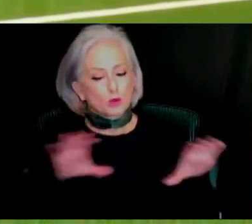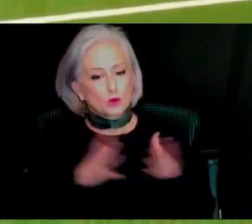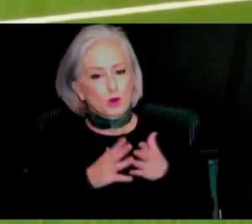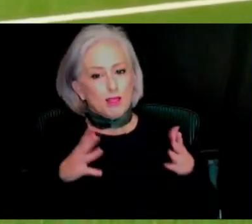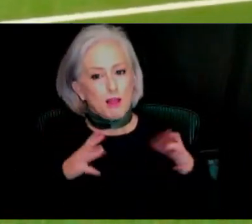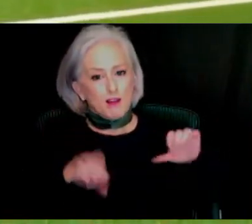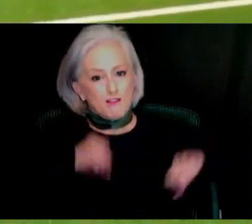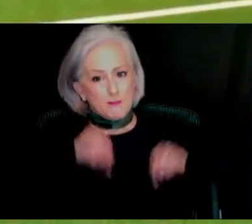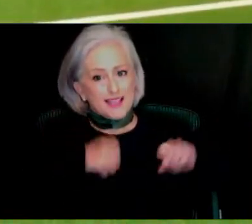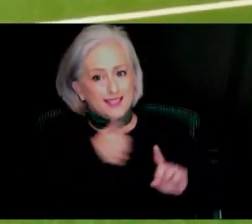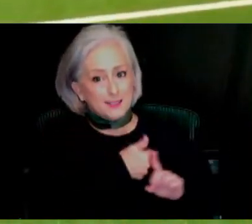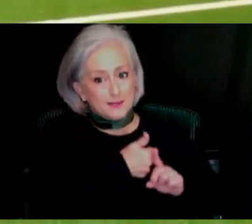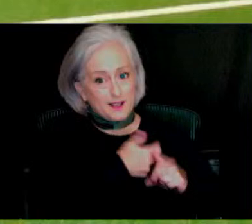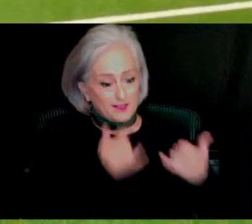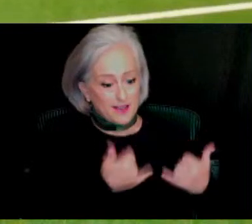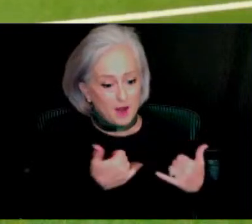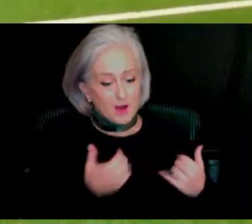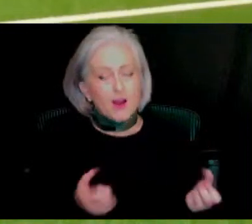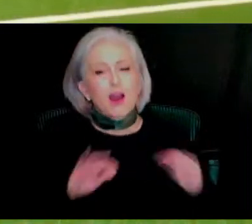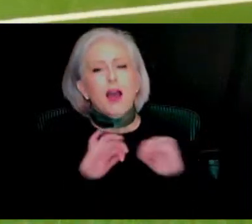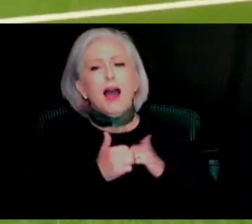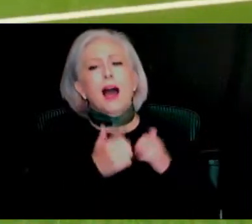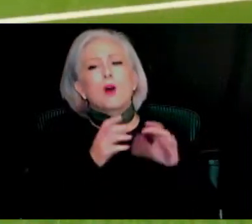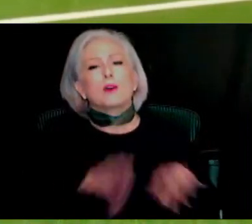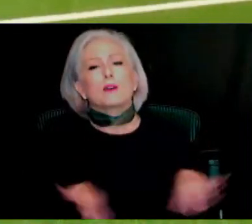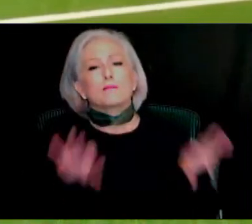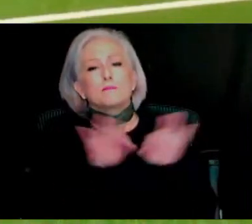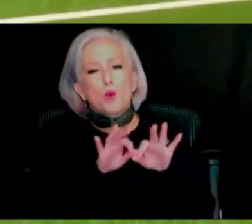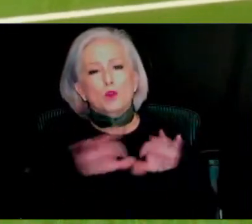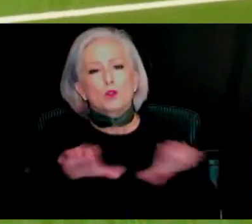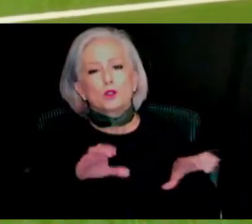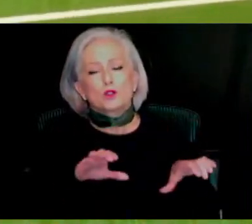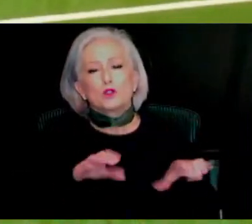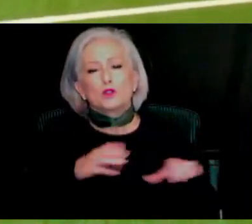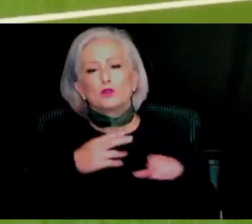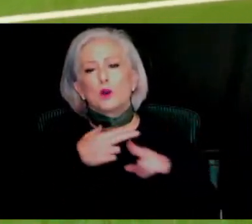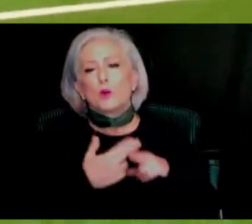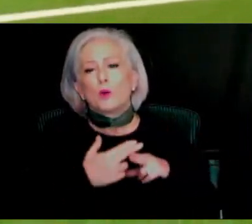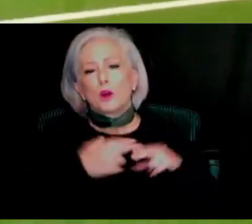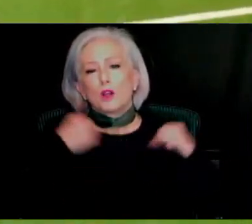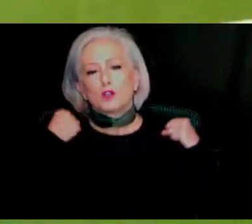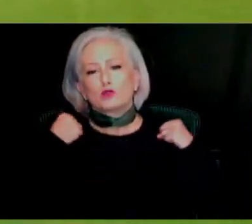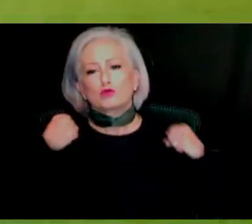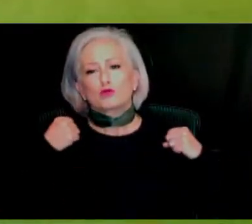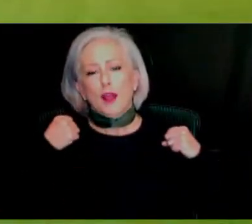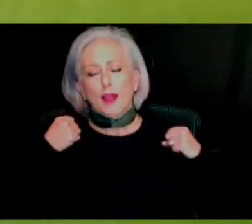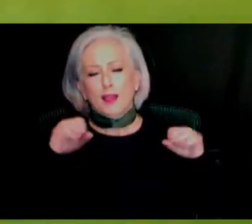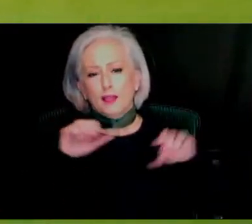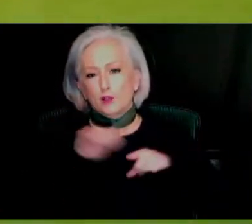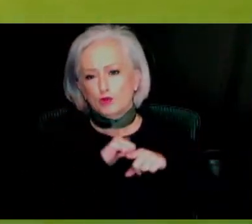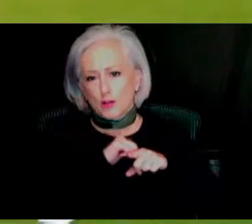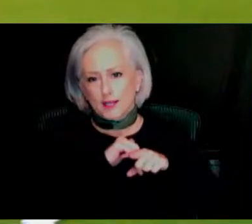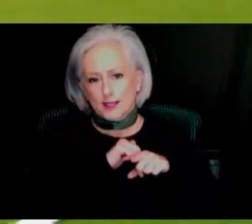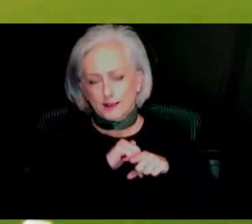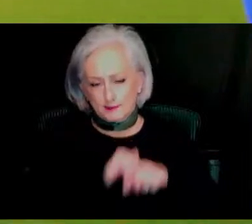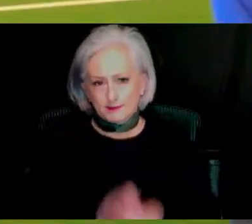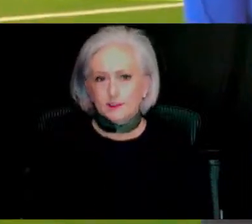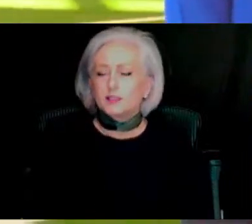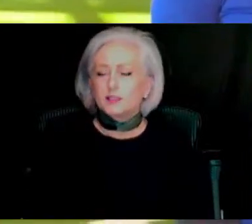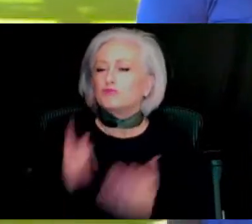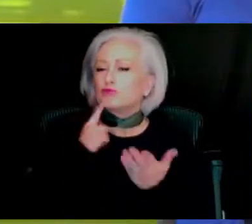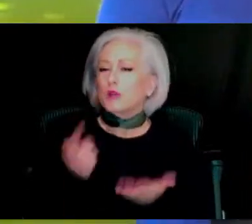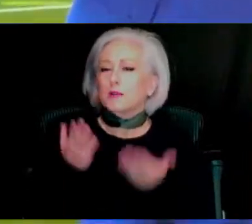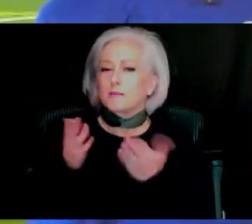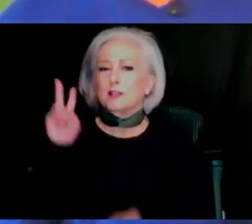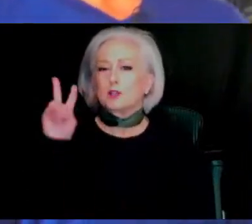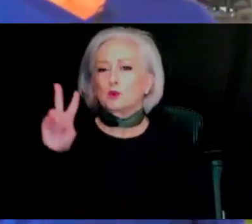how many days a week he should do strength training if he enjoys biking. I recommend at least twice a week,